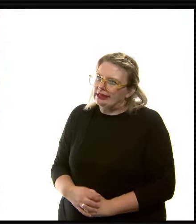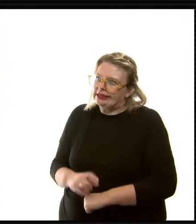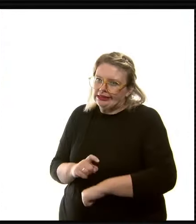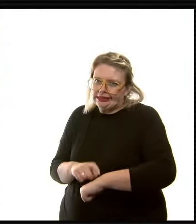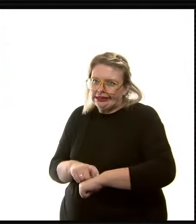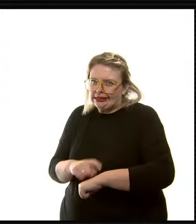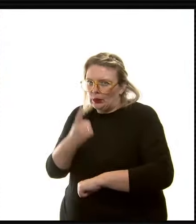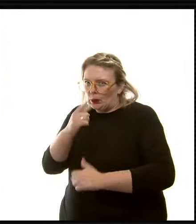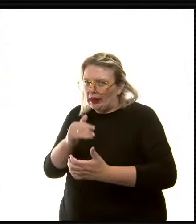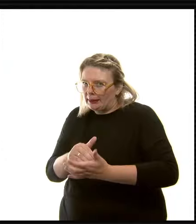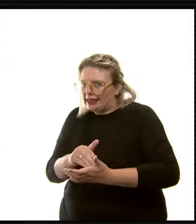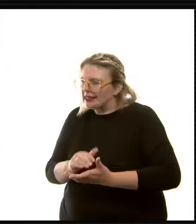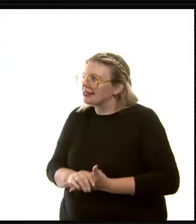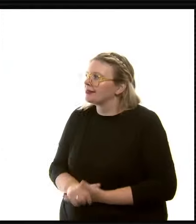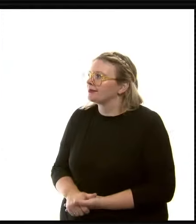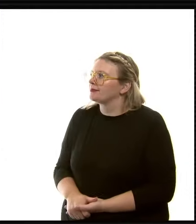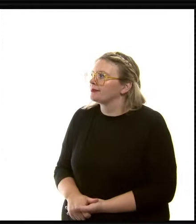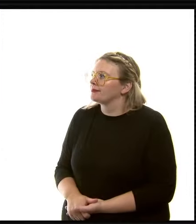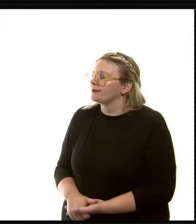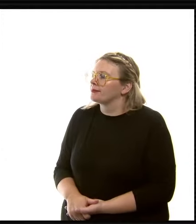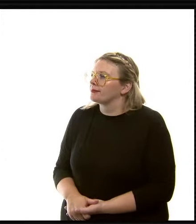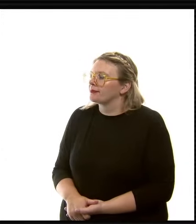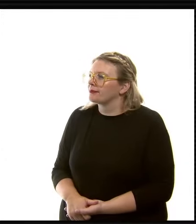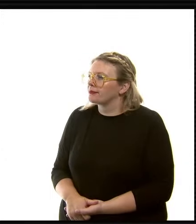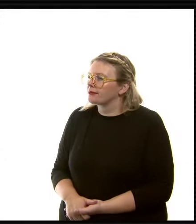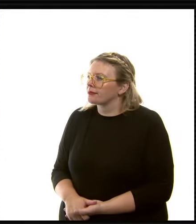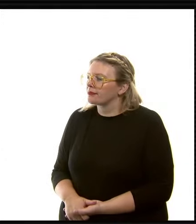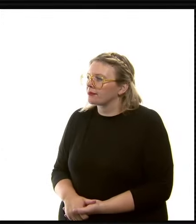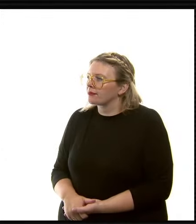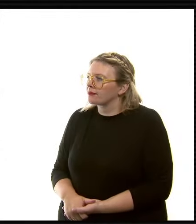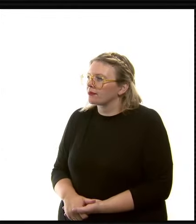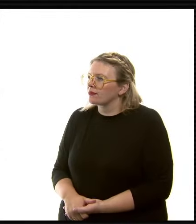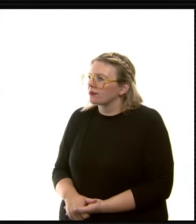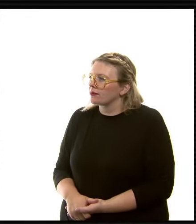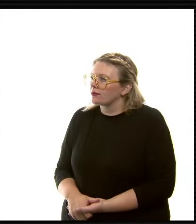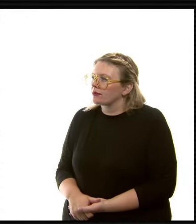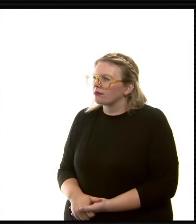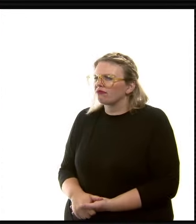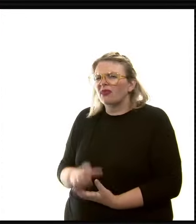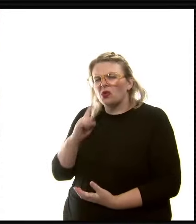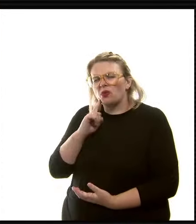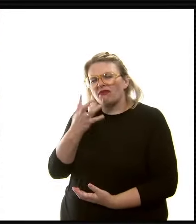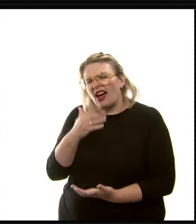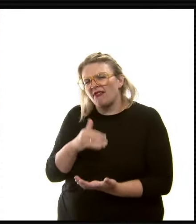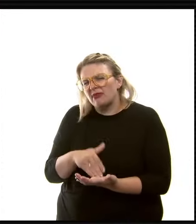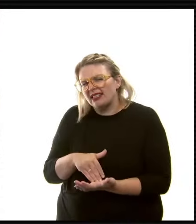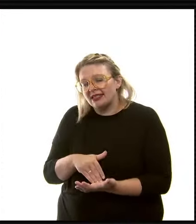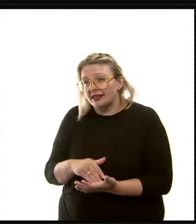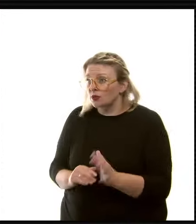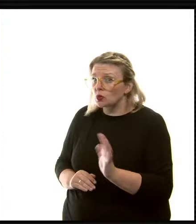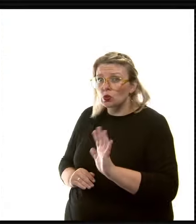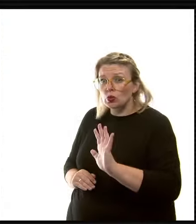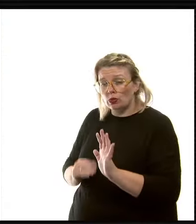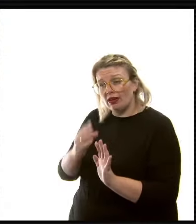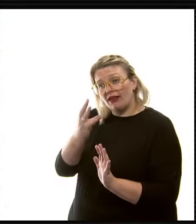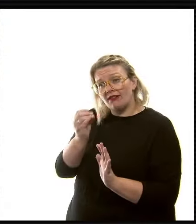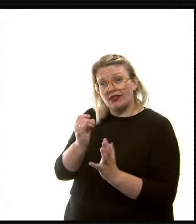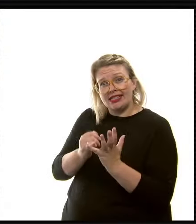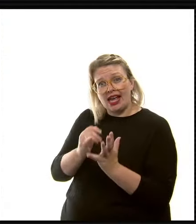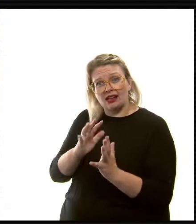under a minute. Ah, under a minute! It goes so fast! Are you sure? I feel like there's like 5 minutes left. No, you got about 50 seconds now, Joel.